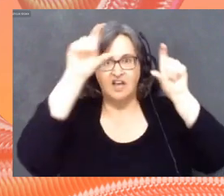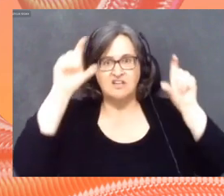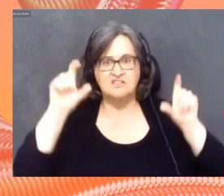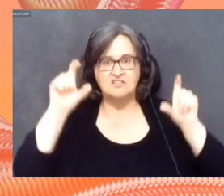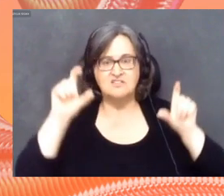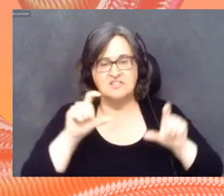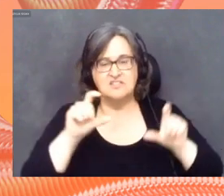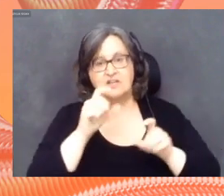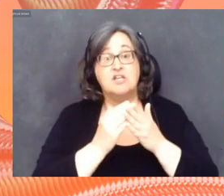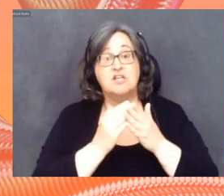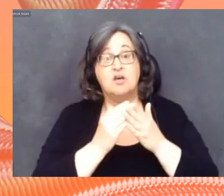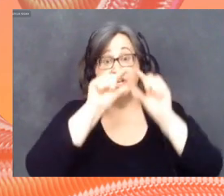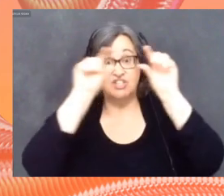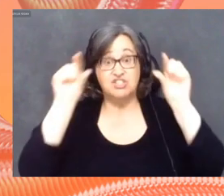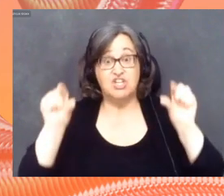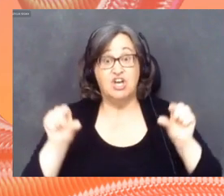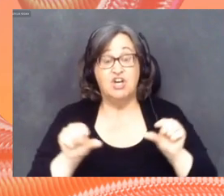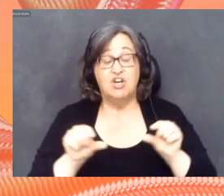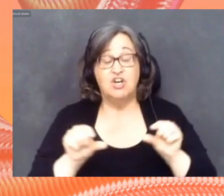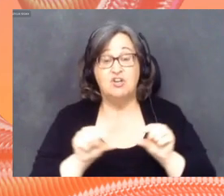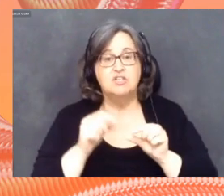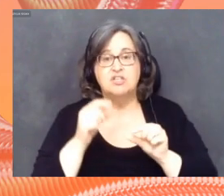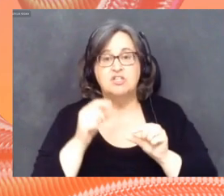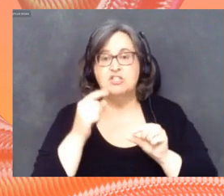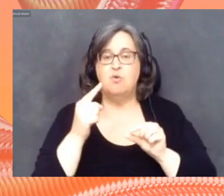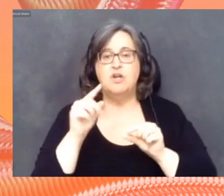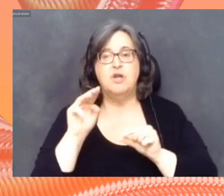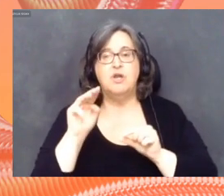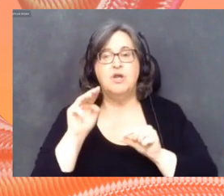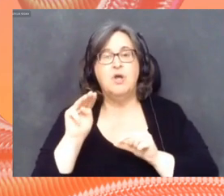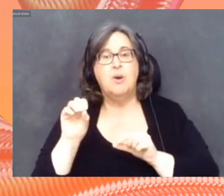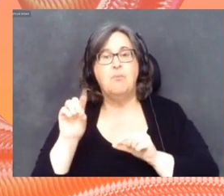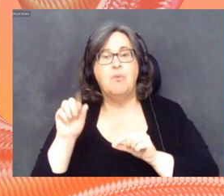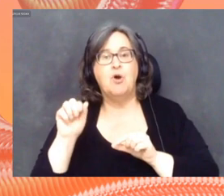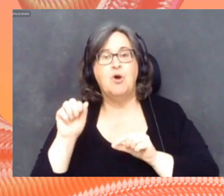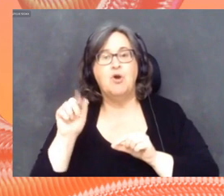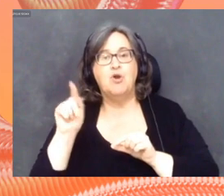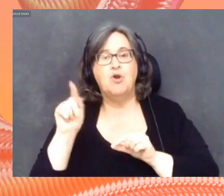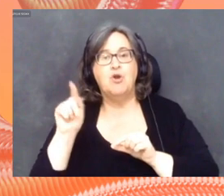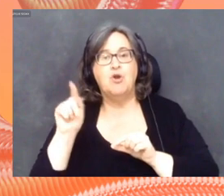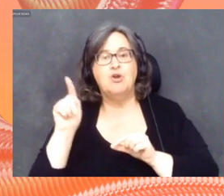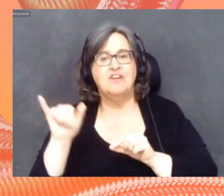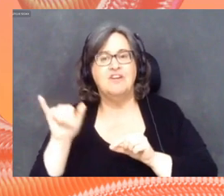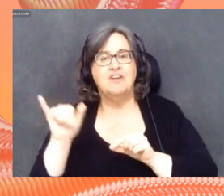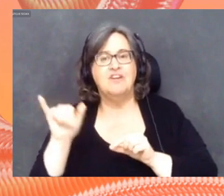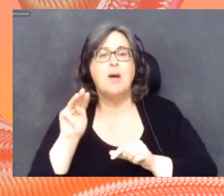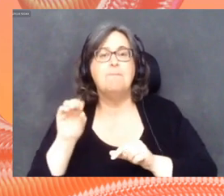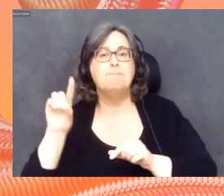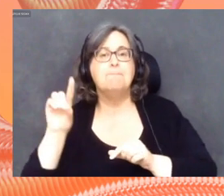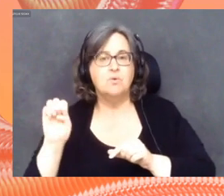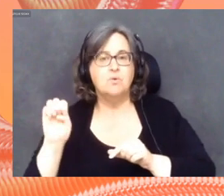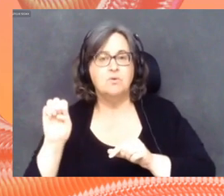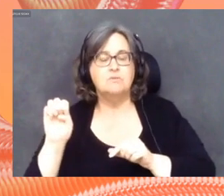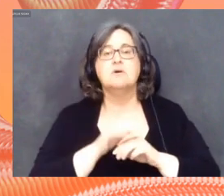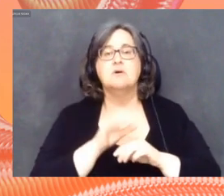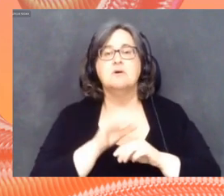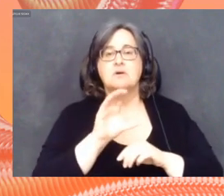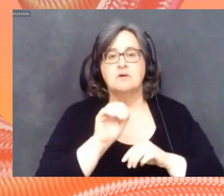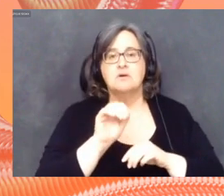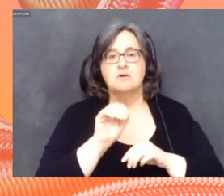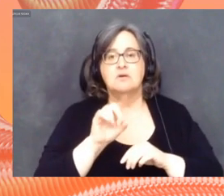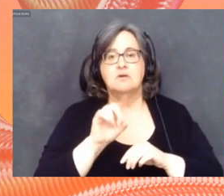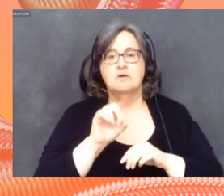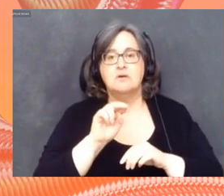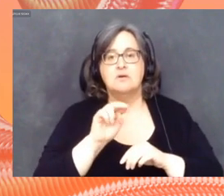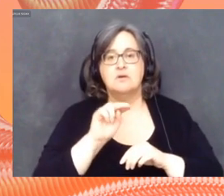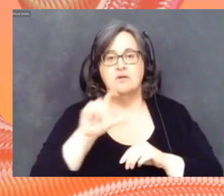heavily one modality, we call it. And it really is a mode of being. The cardinal are